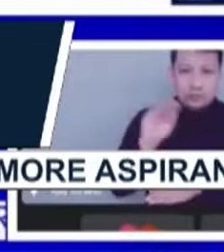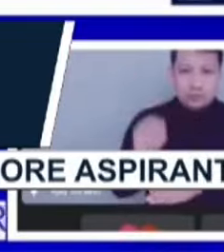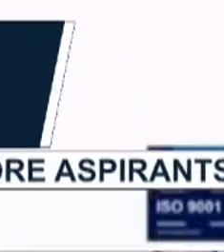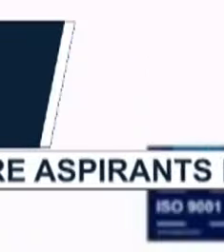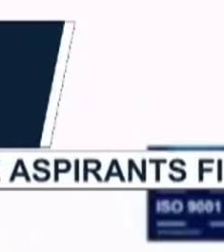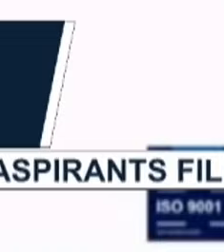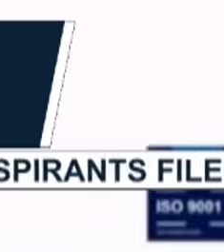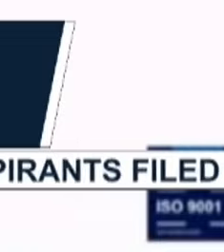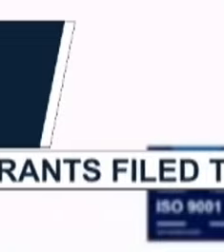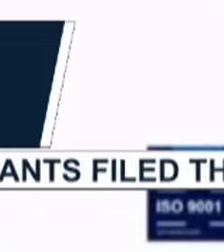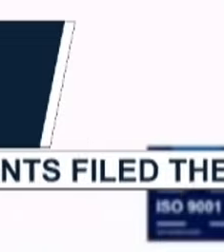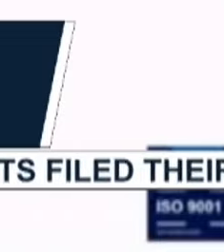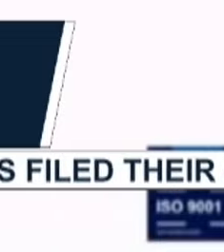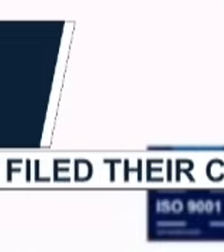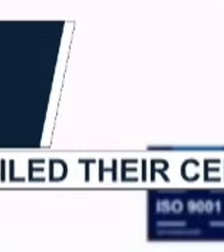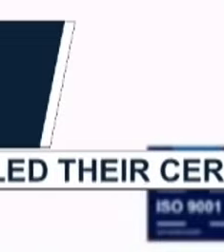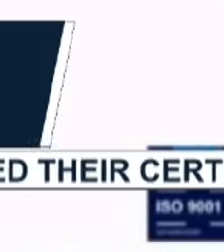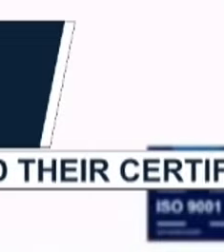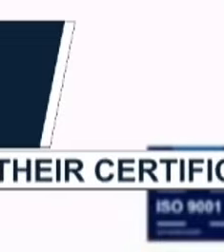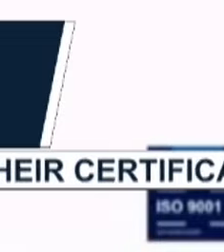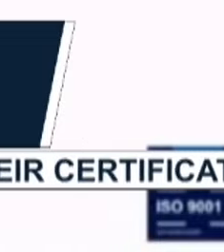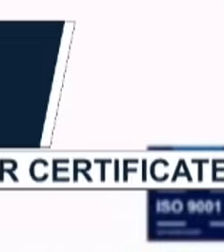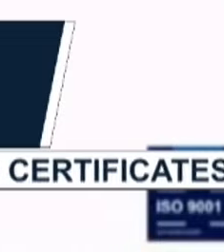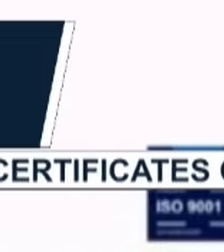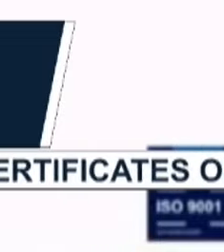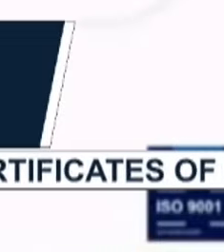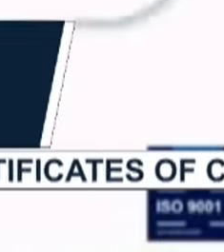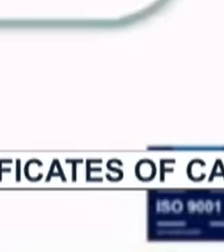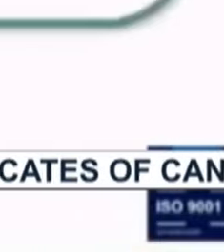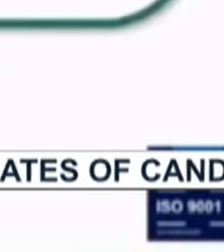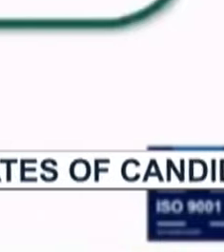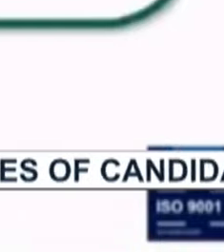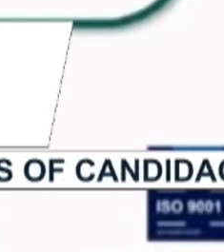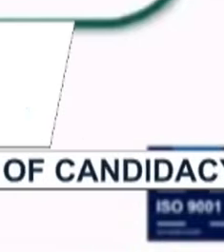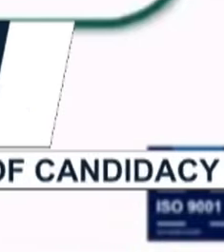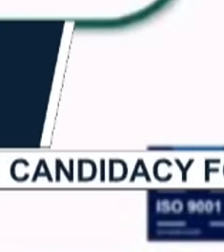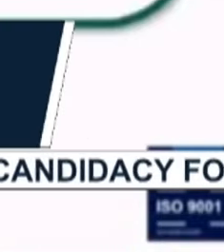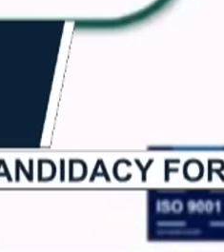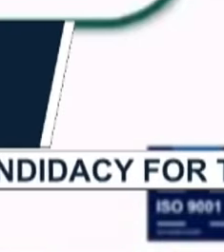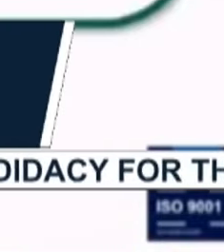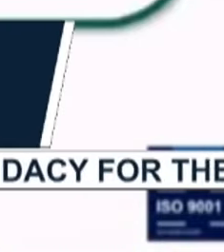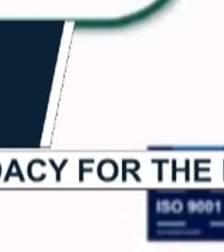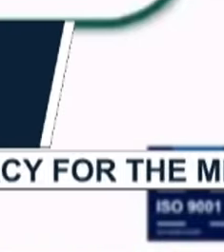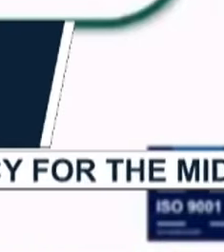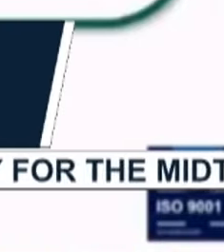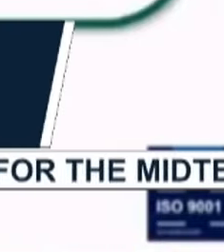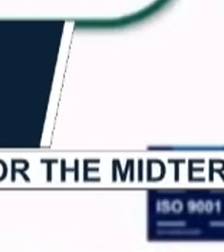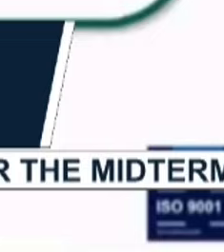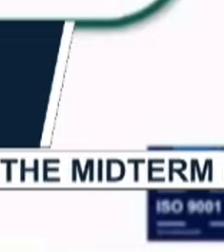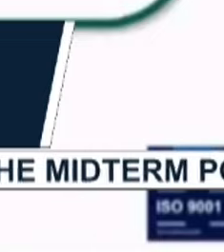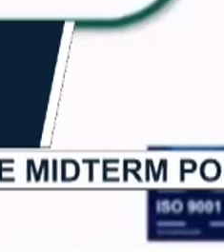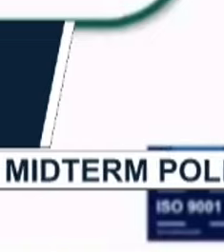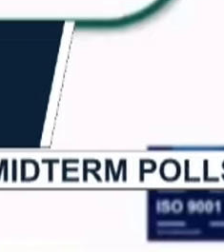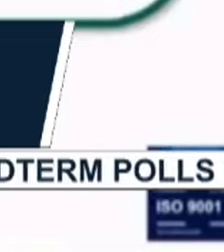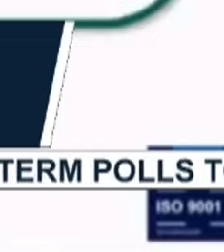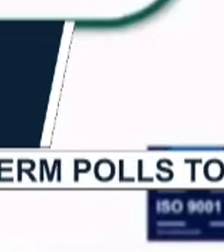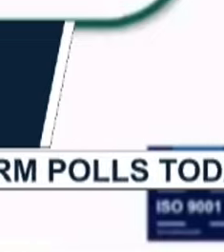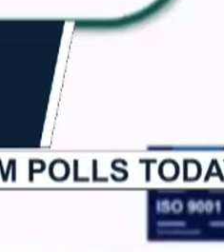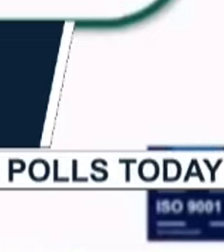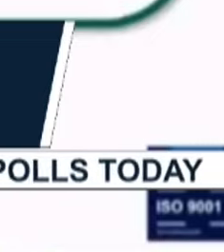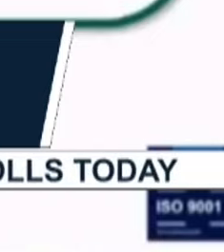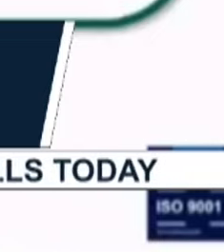in September 2023. The year-to-date average inflation from January to September stands at 3.4%. According to